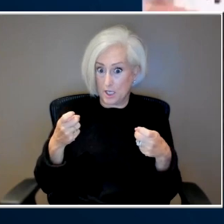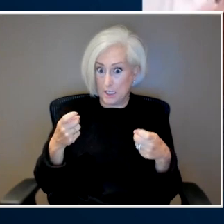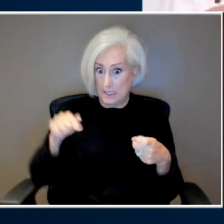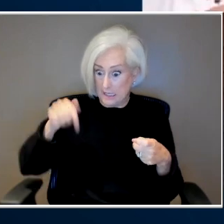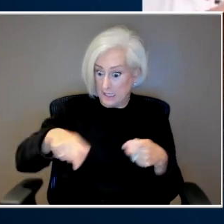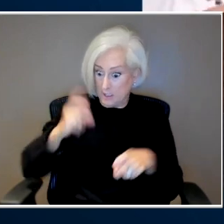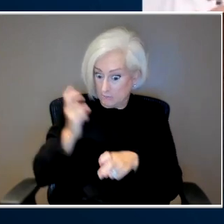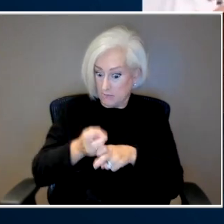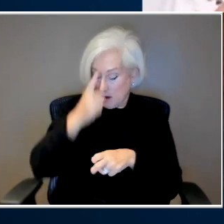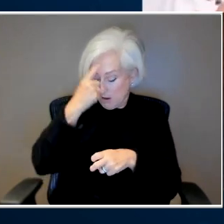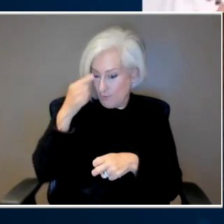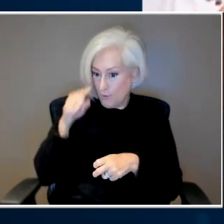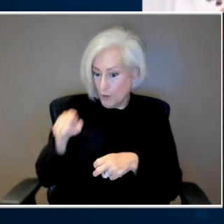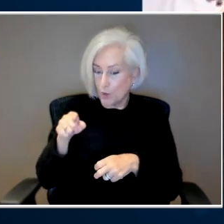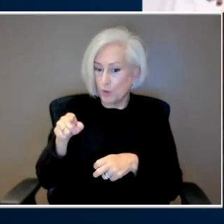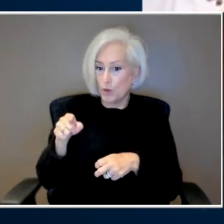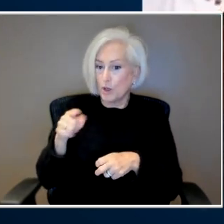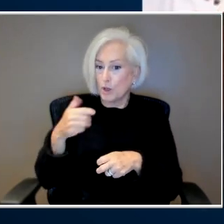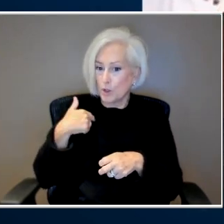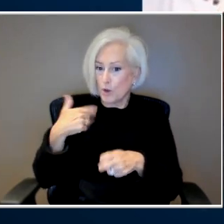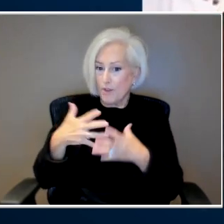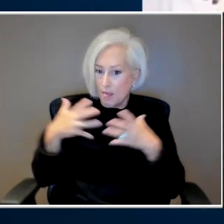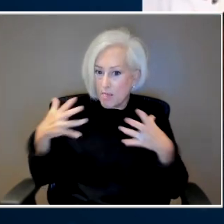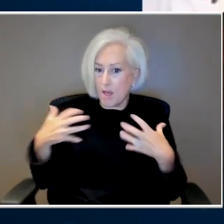you. You've had a lot of health problems from this.